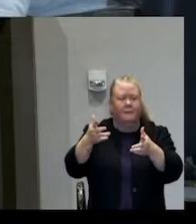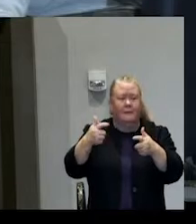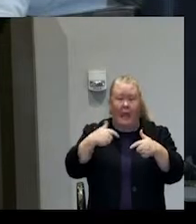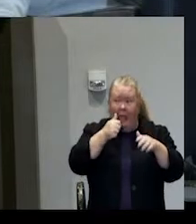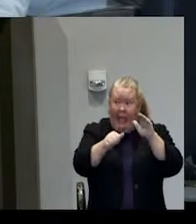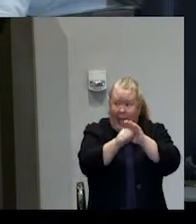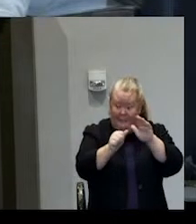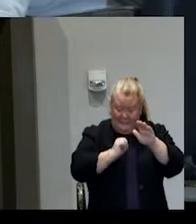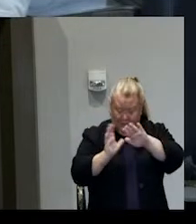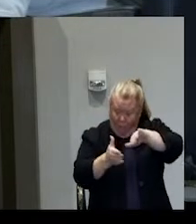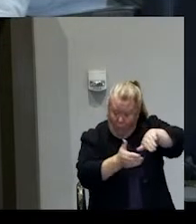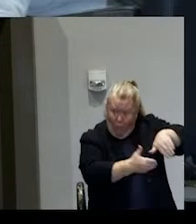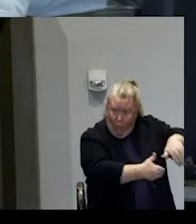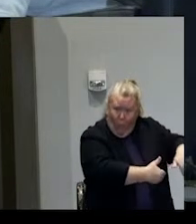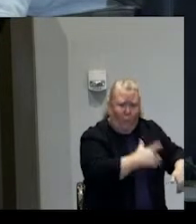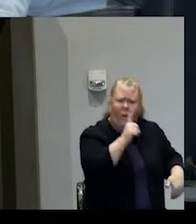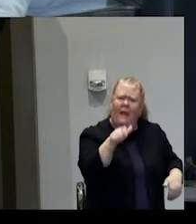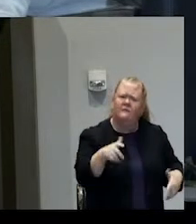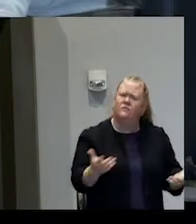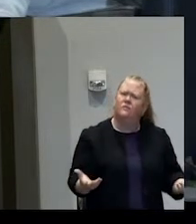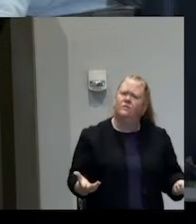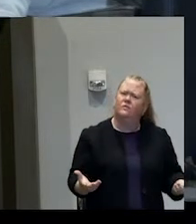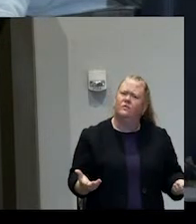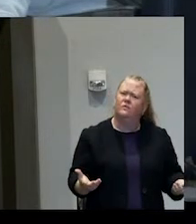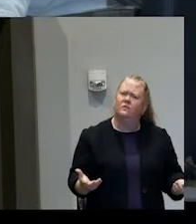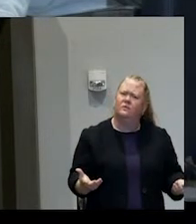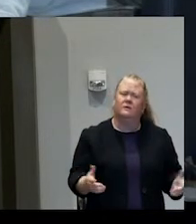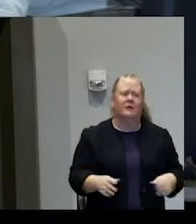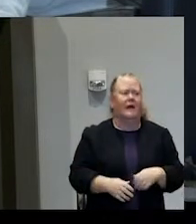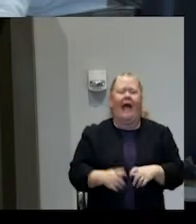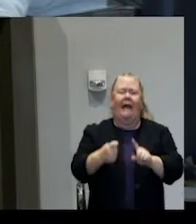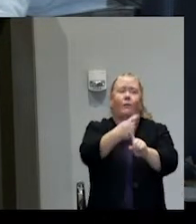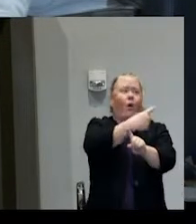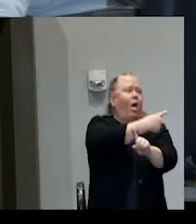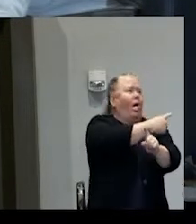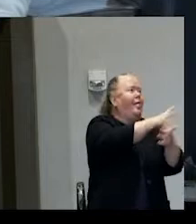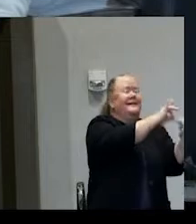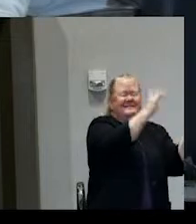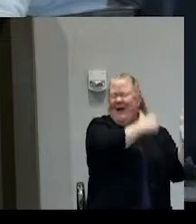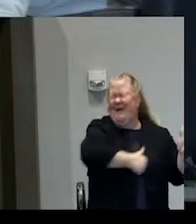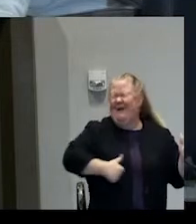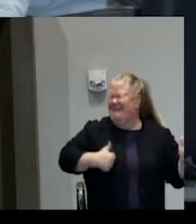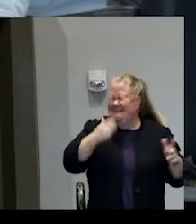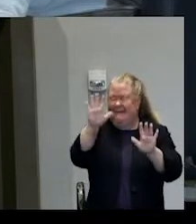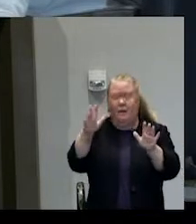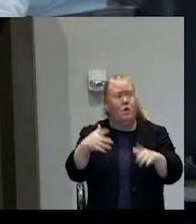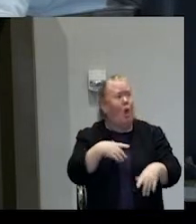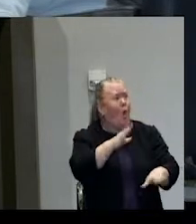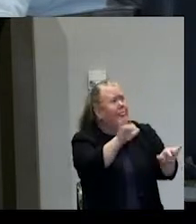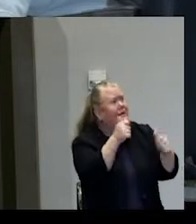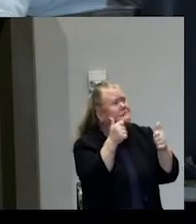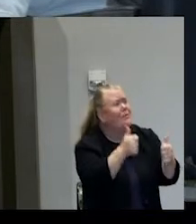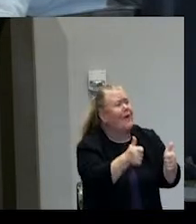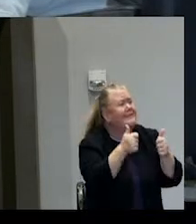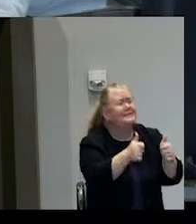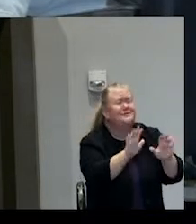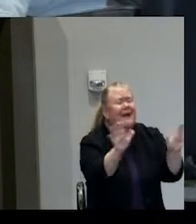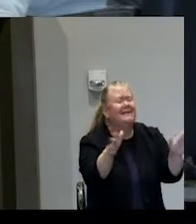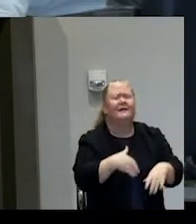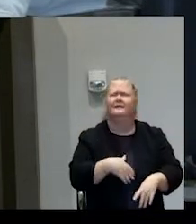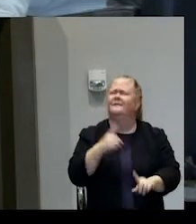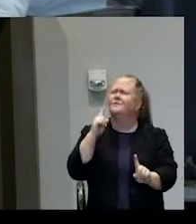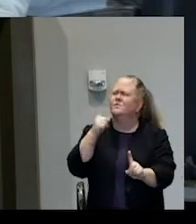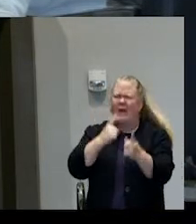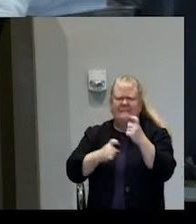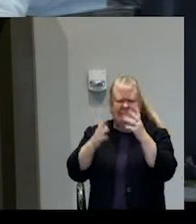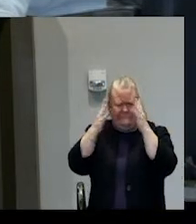so much. I'm going on a tangent. That wasn't a question. You're fine. That was great. There was a